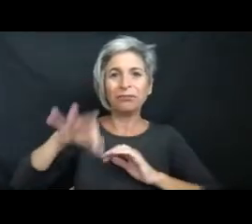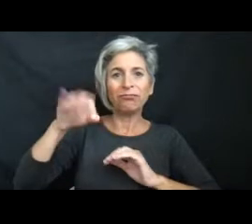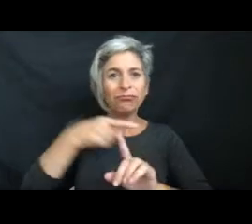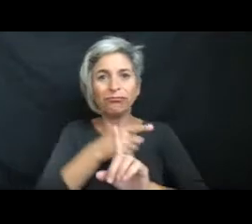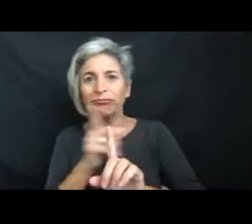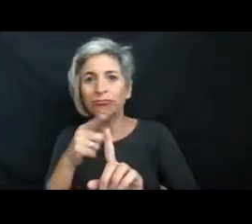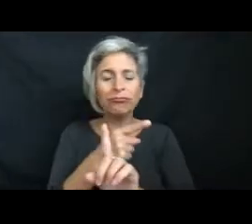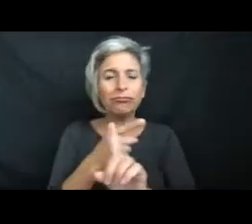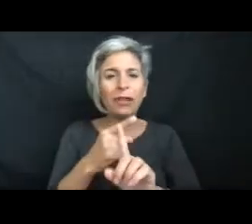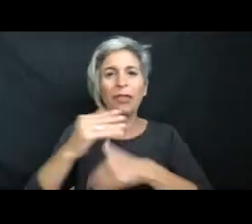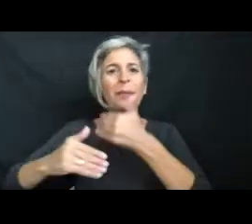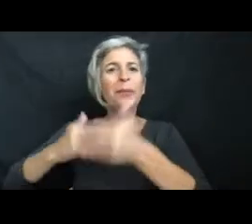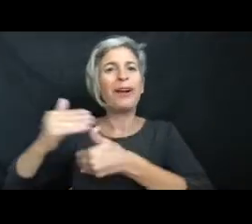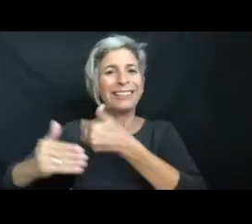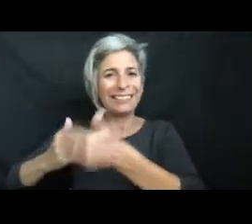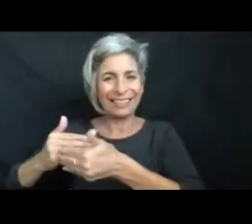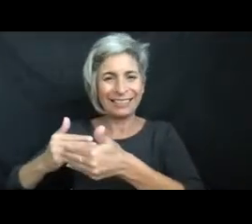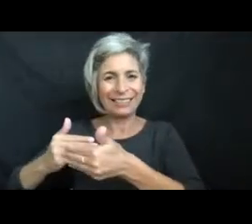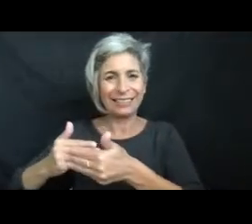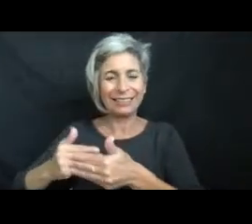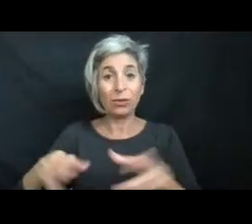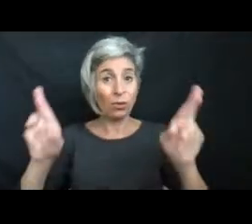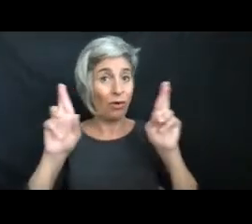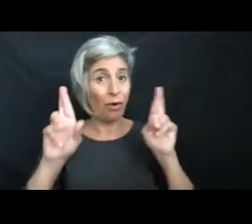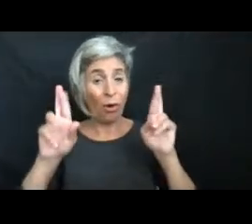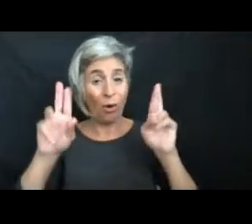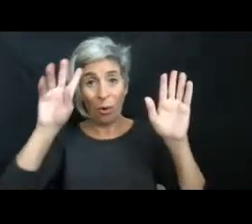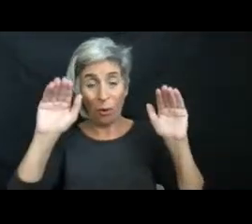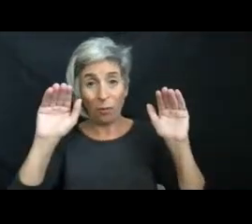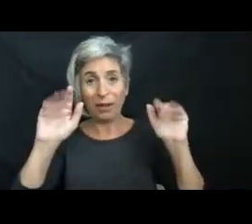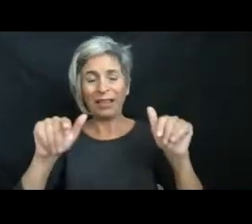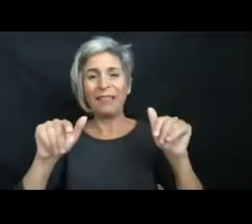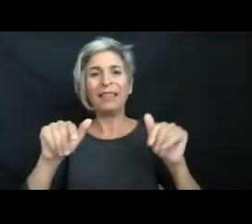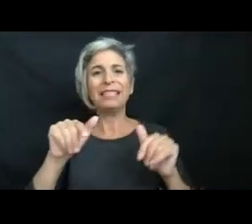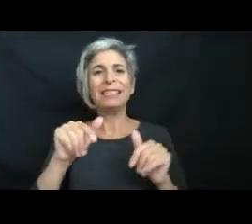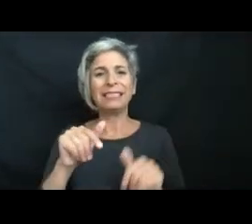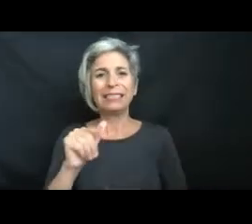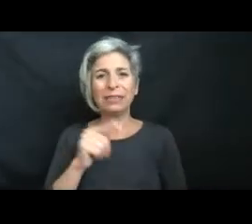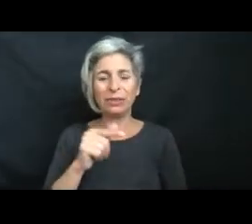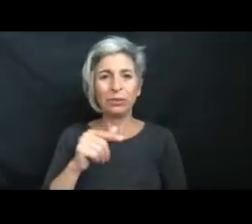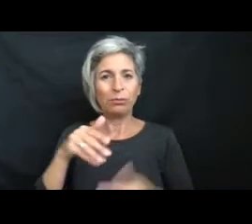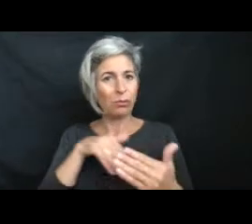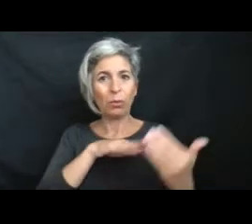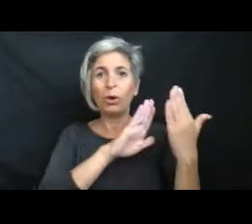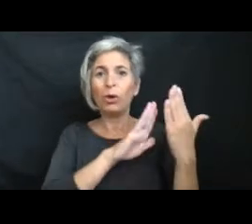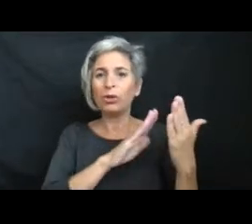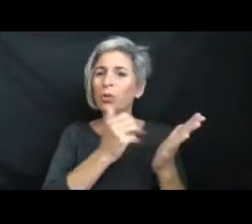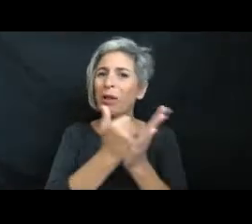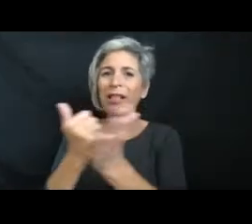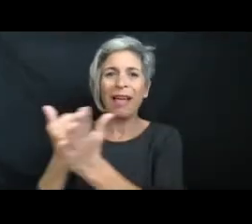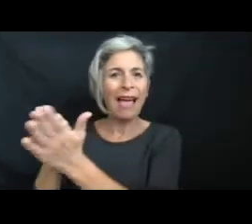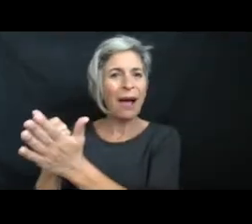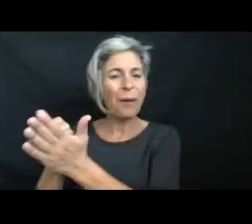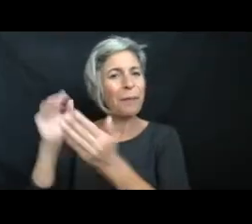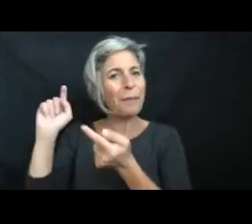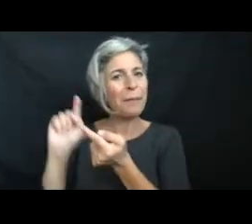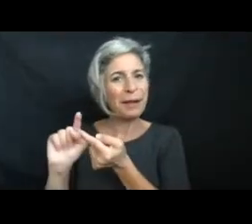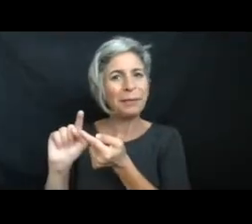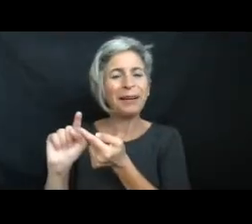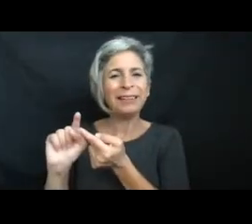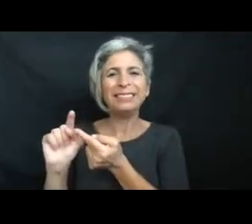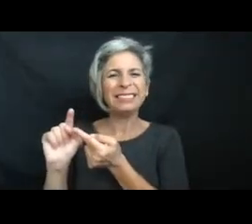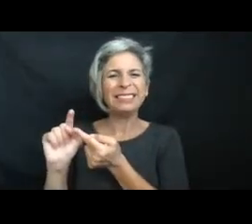new process. We hope that this tailored and customized approach helps minimize